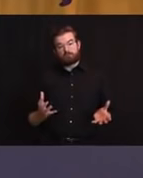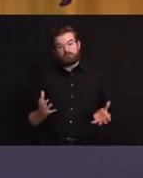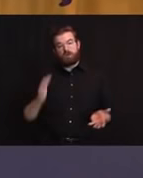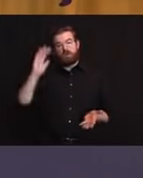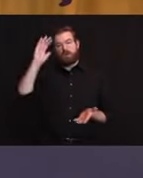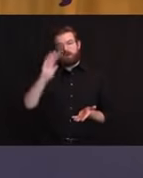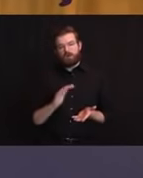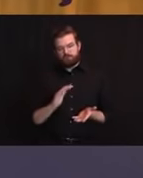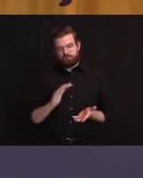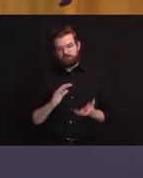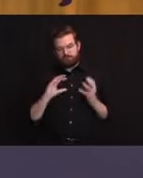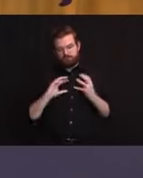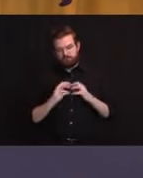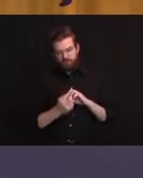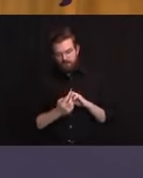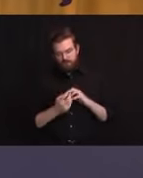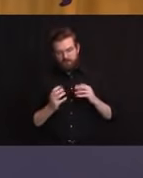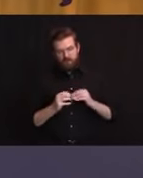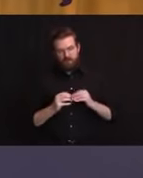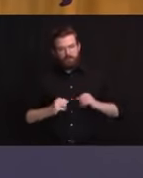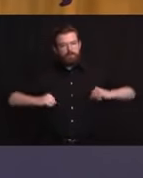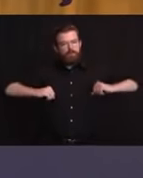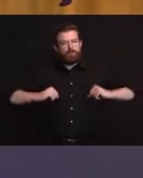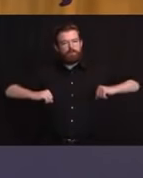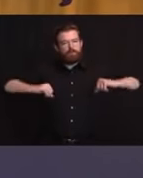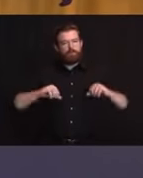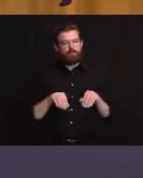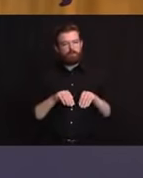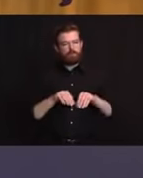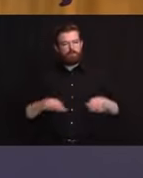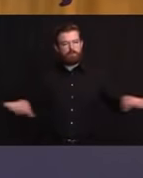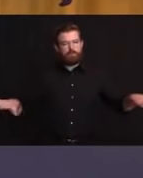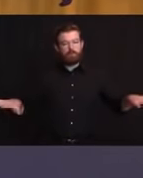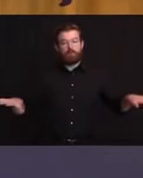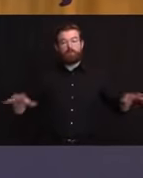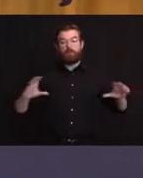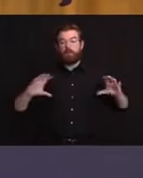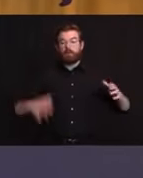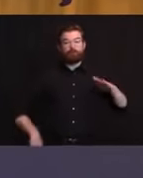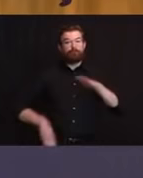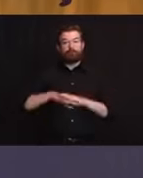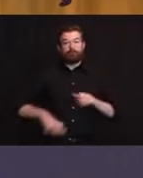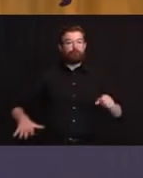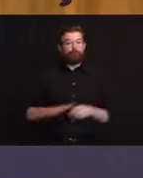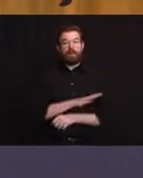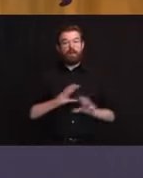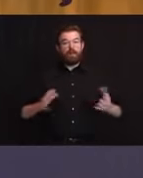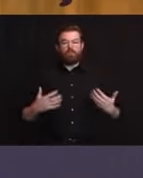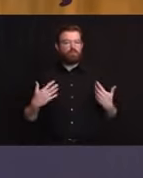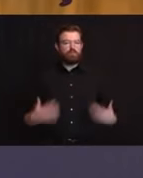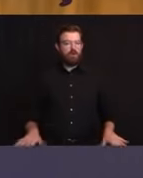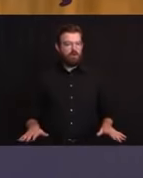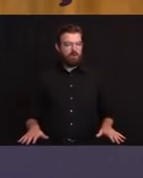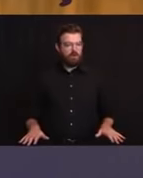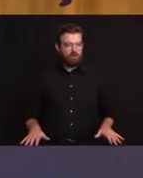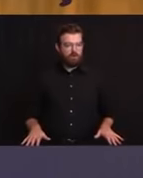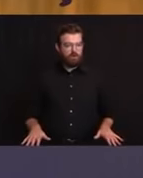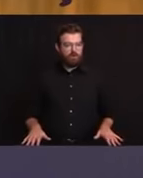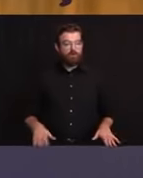capacity limitations. And again, I don't want to predict where we're going to come out on the kids' remote